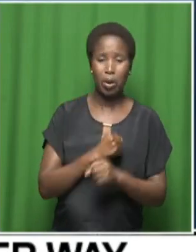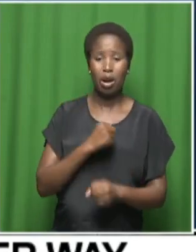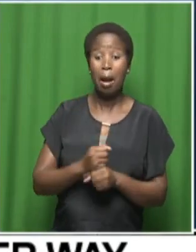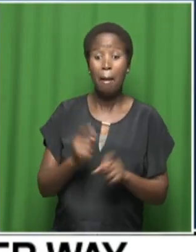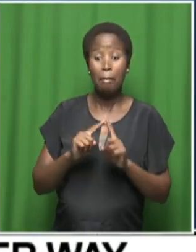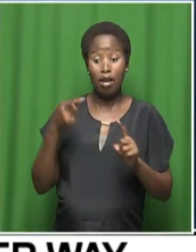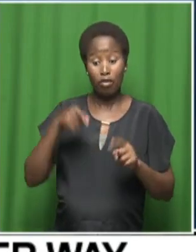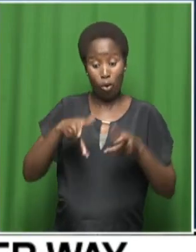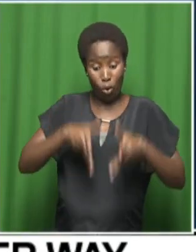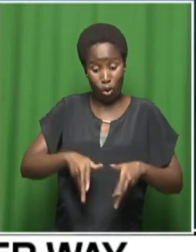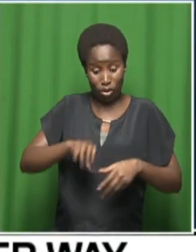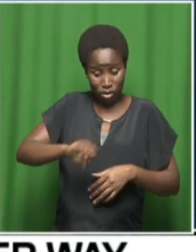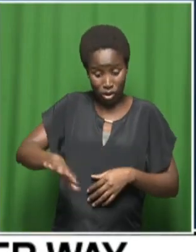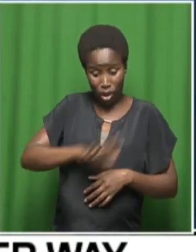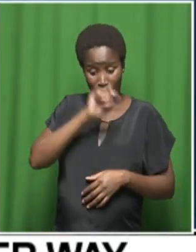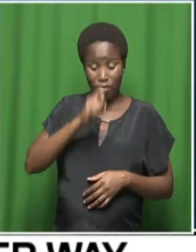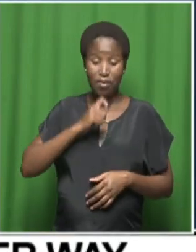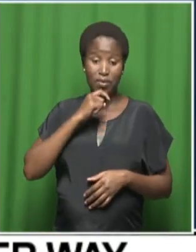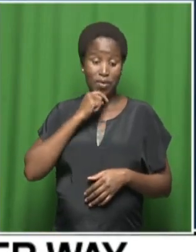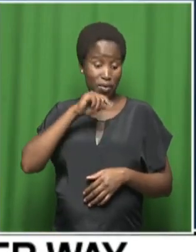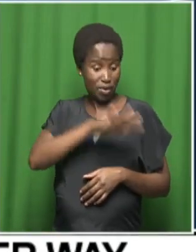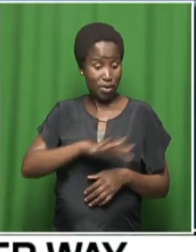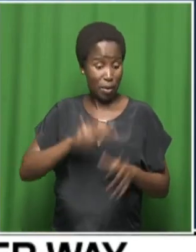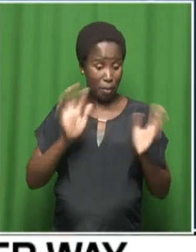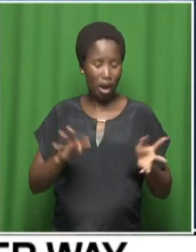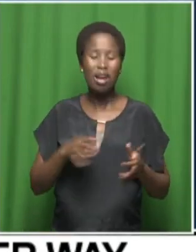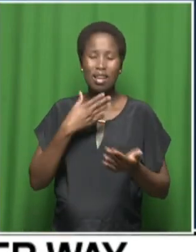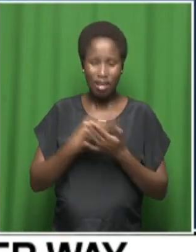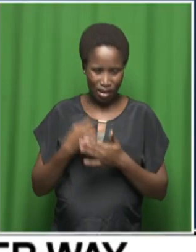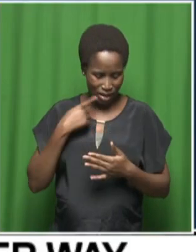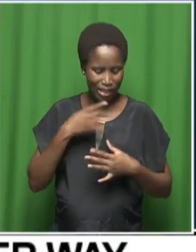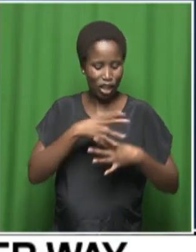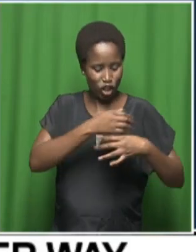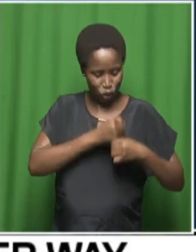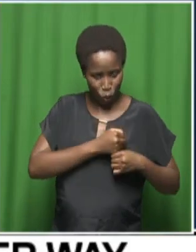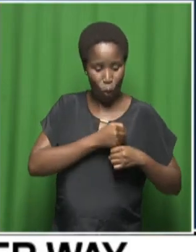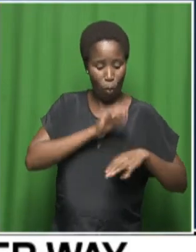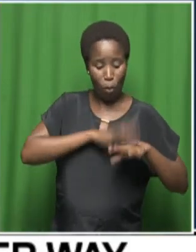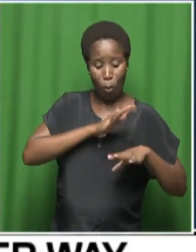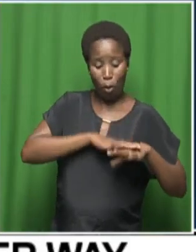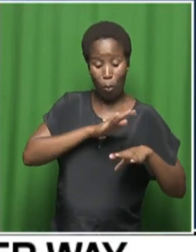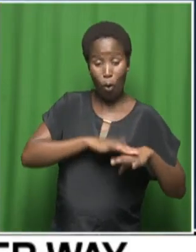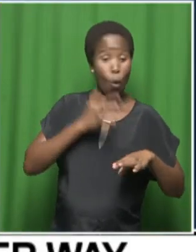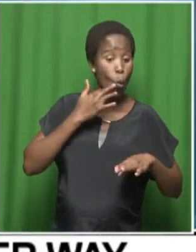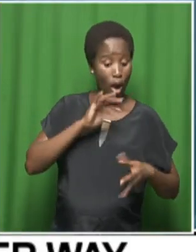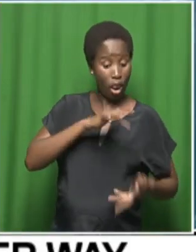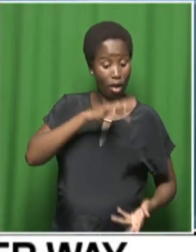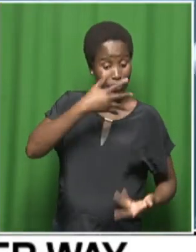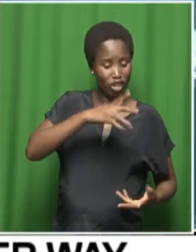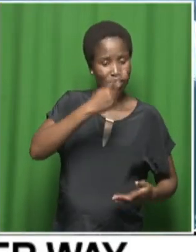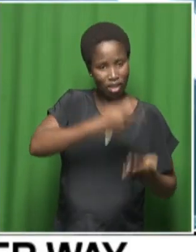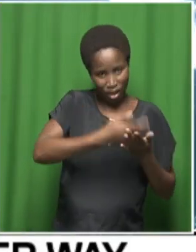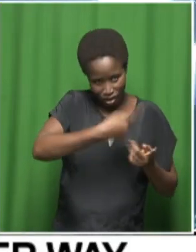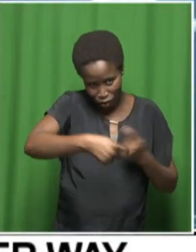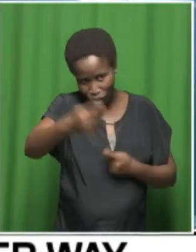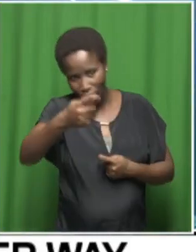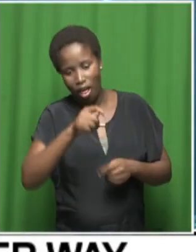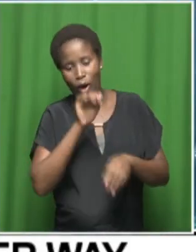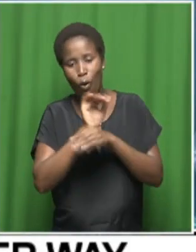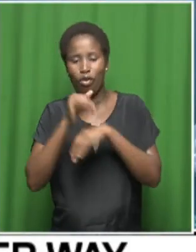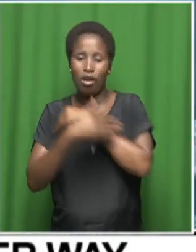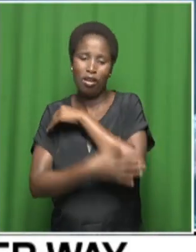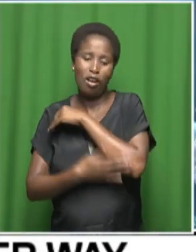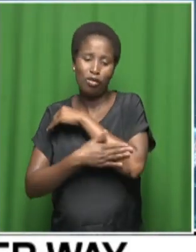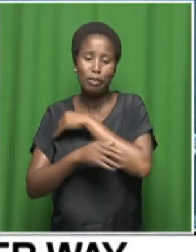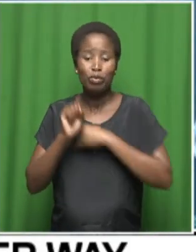use, but even to store it and be able to actually export it to other countries. So those are the things that we